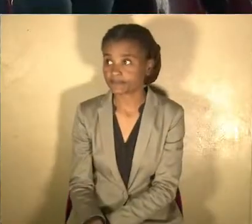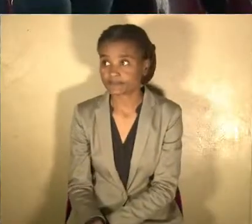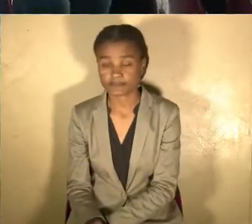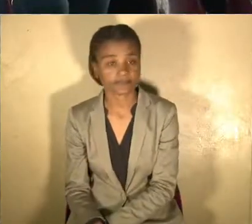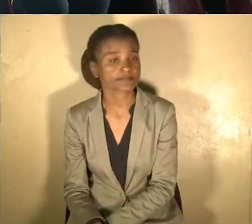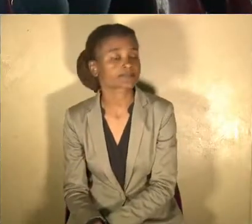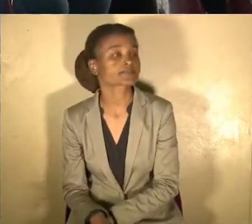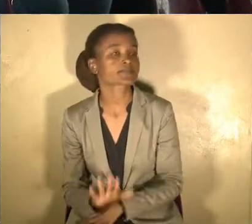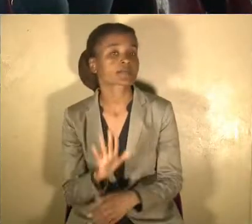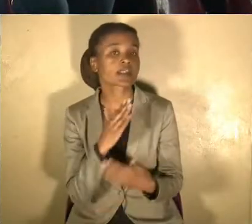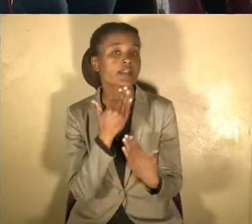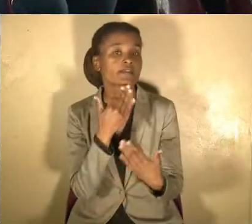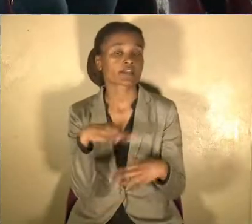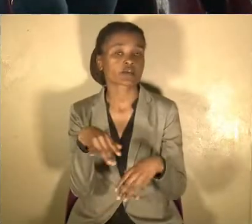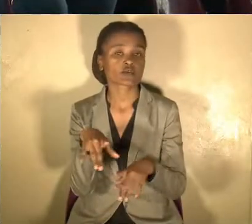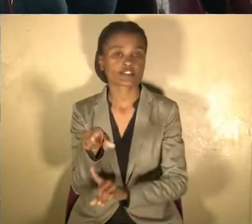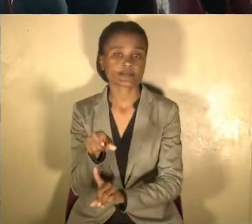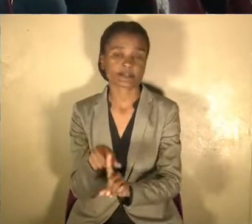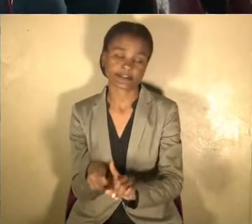Thank you, Chairperson.